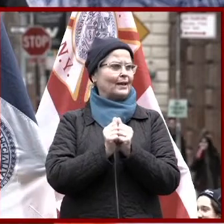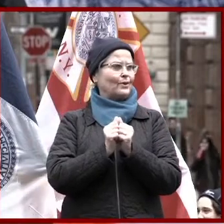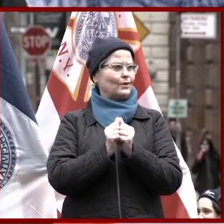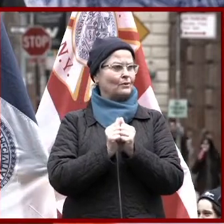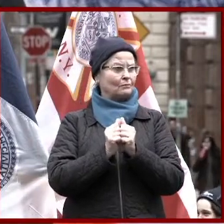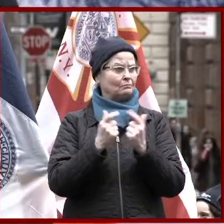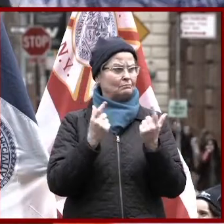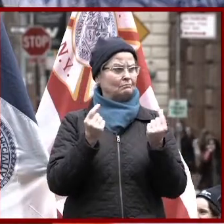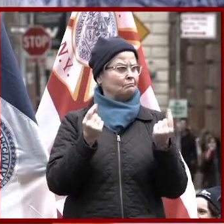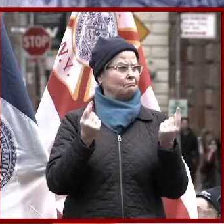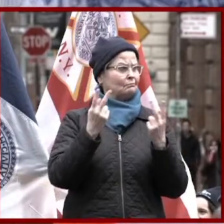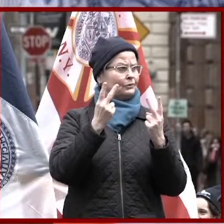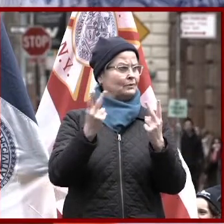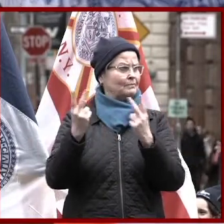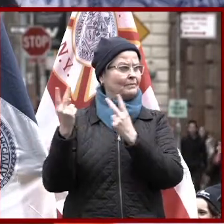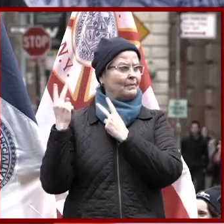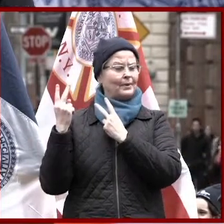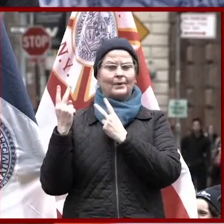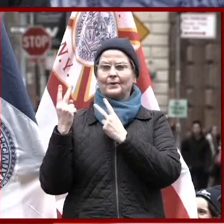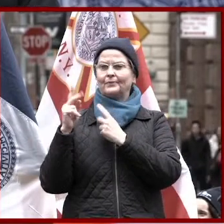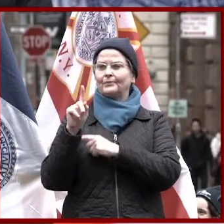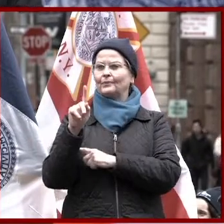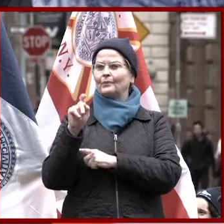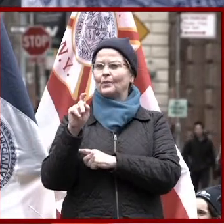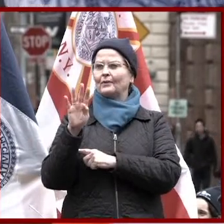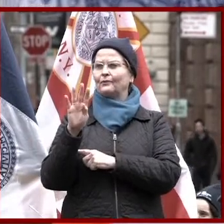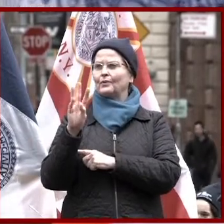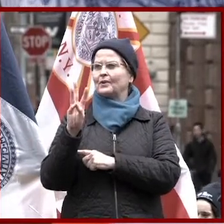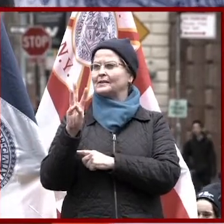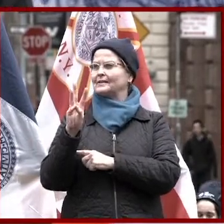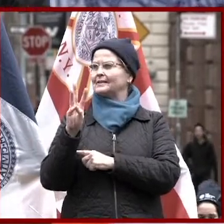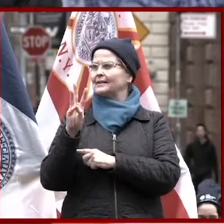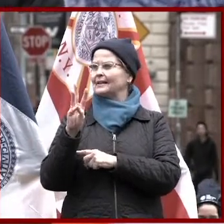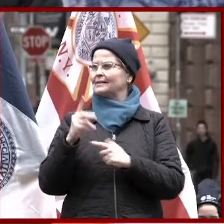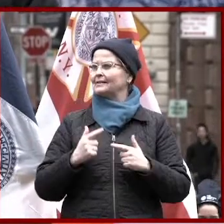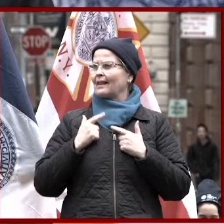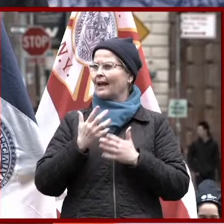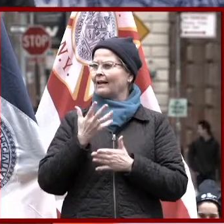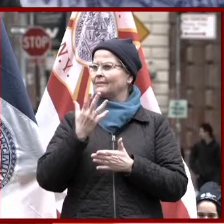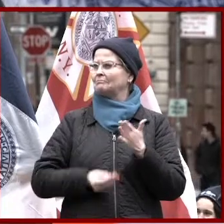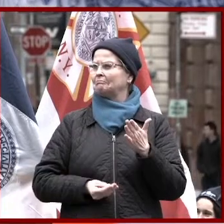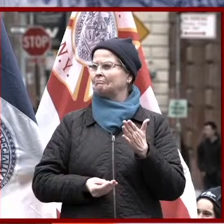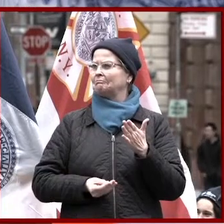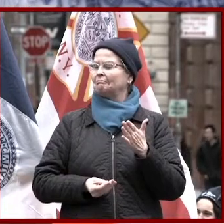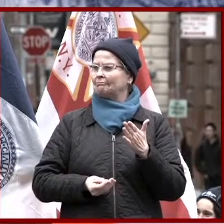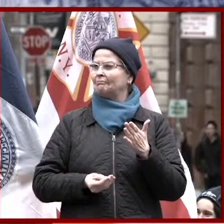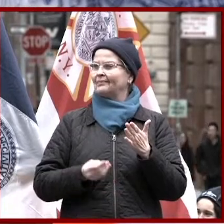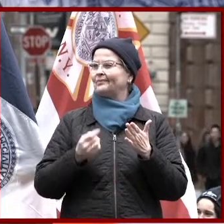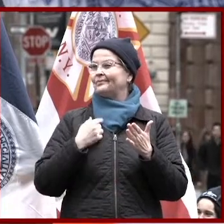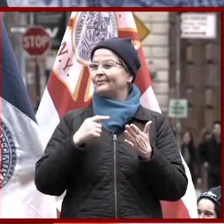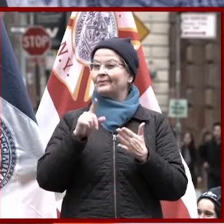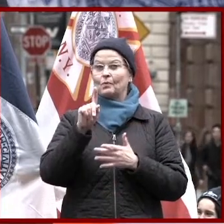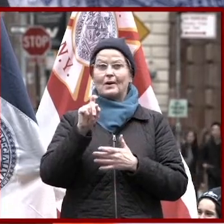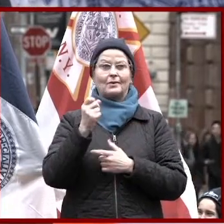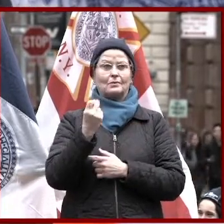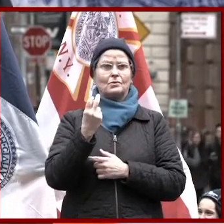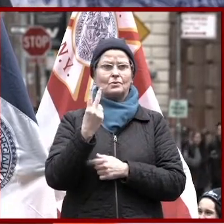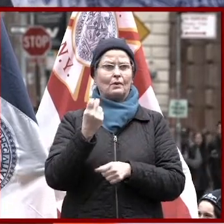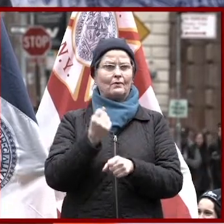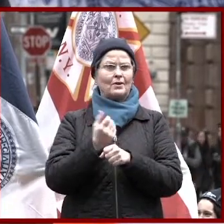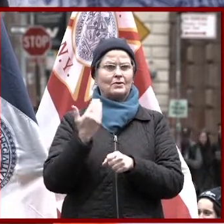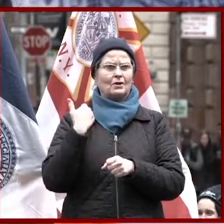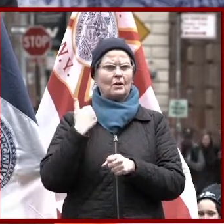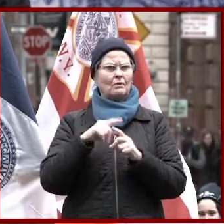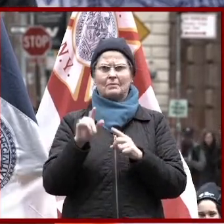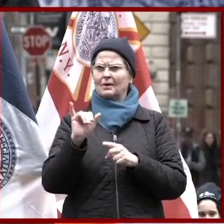remember the 146 lives that were lost 112 years ago, but we're also here to recommit in